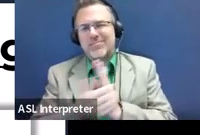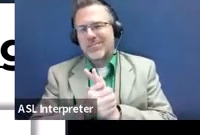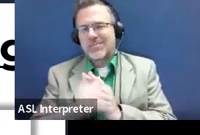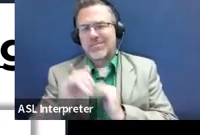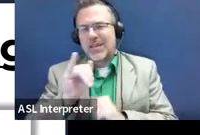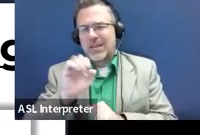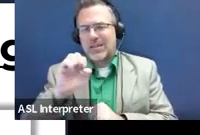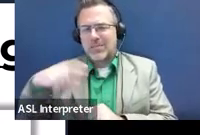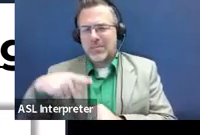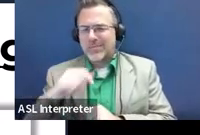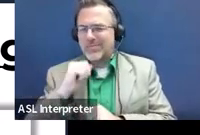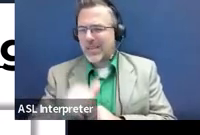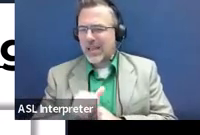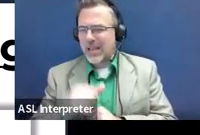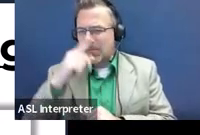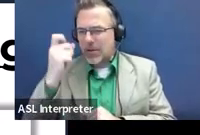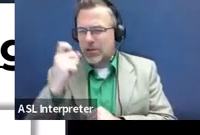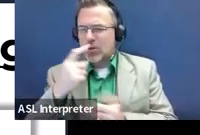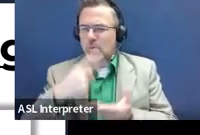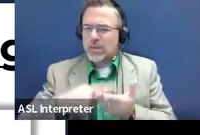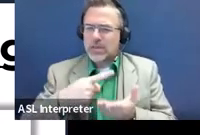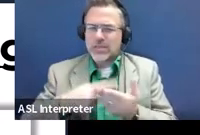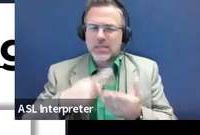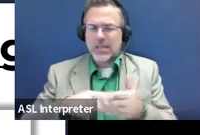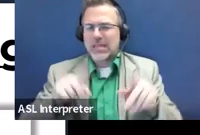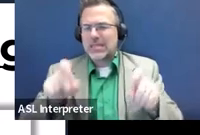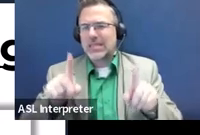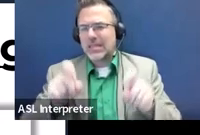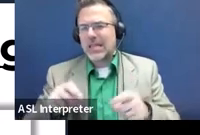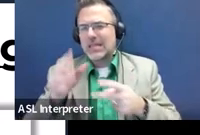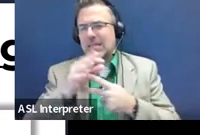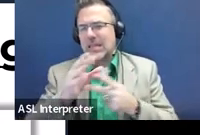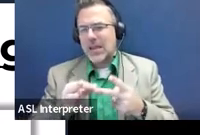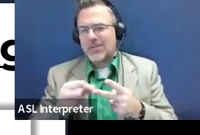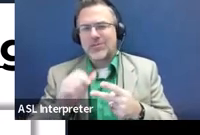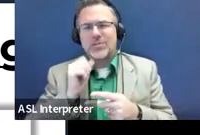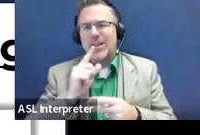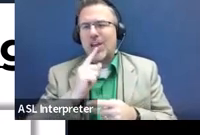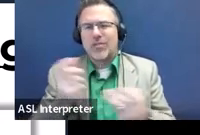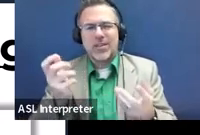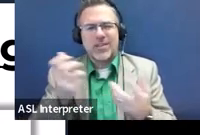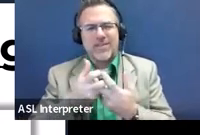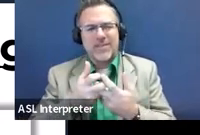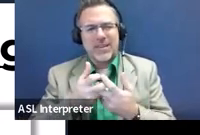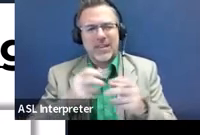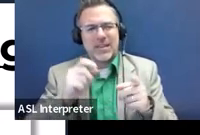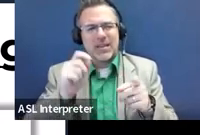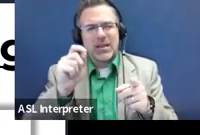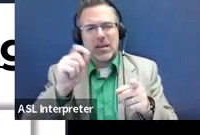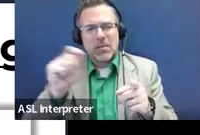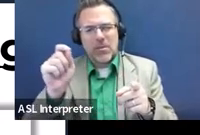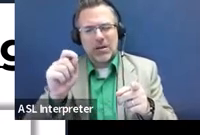because it was testing options. So It doesn't really fit either one of those boxes. I guess sometimes